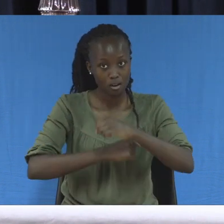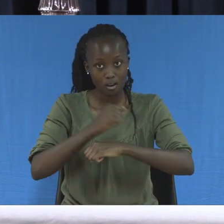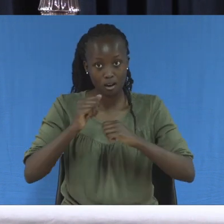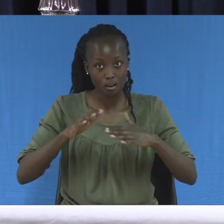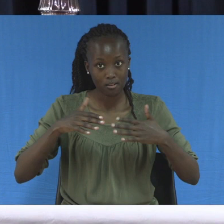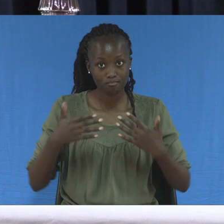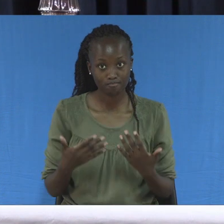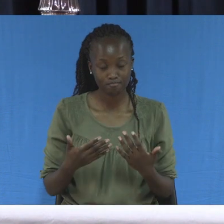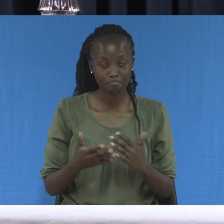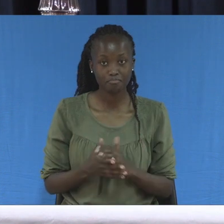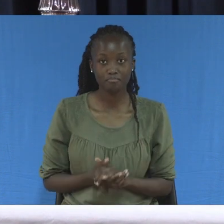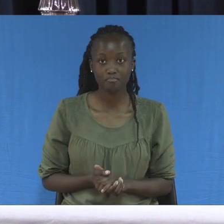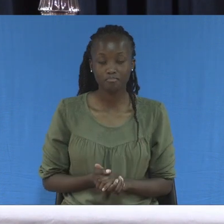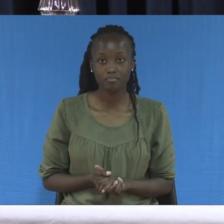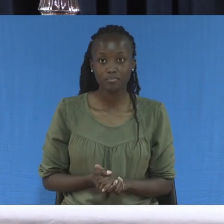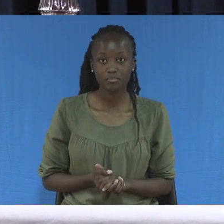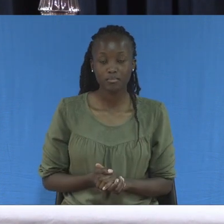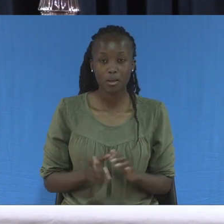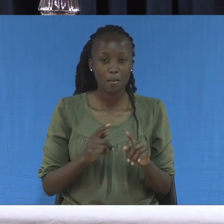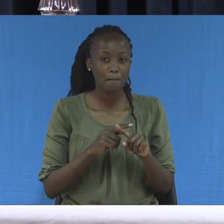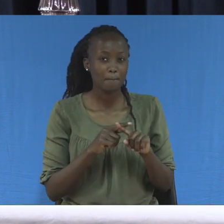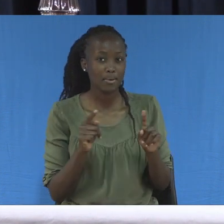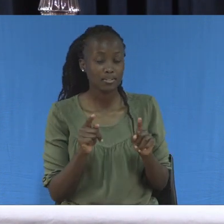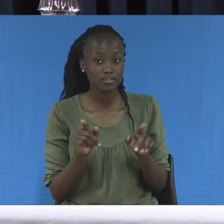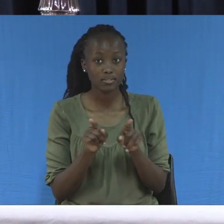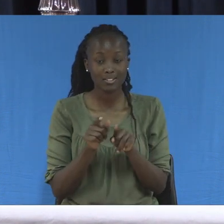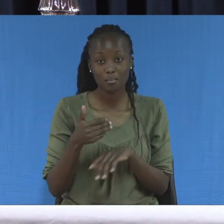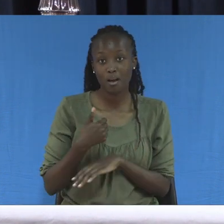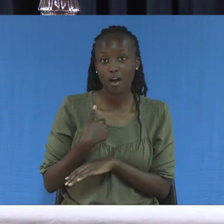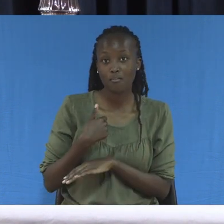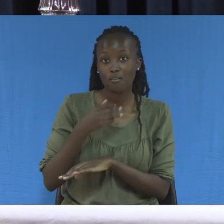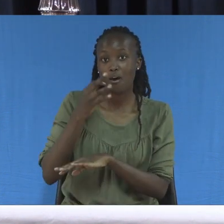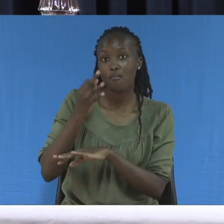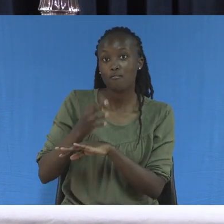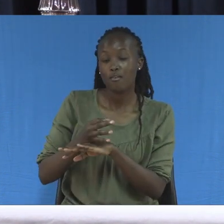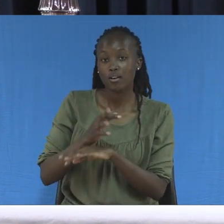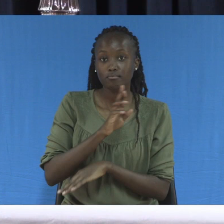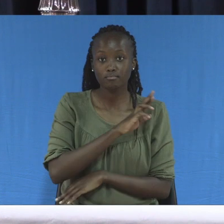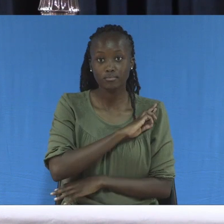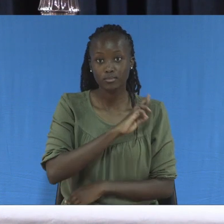his people. But there is also false